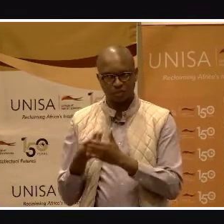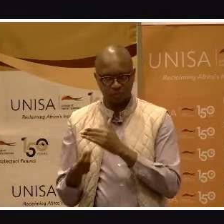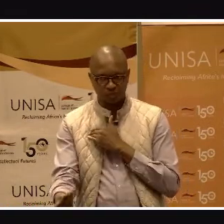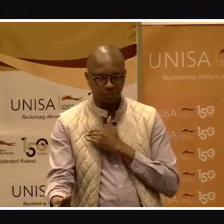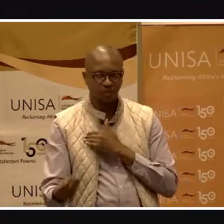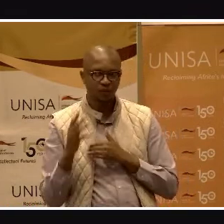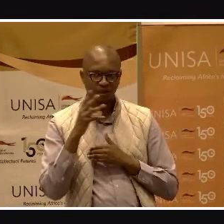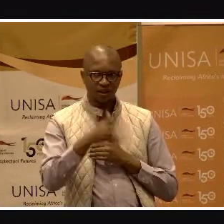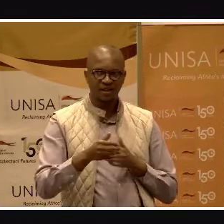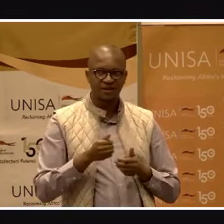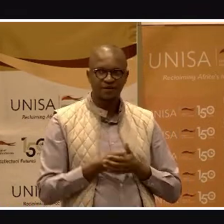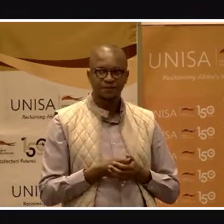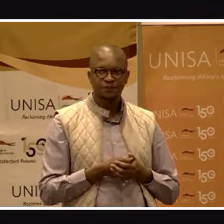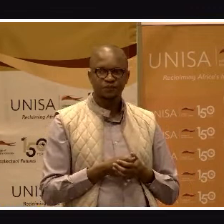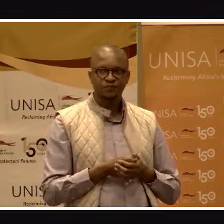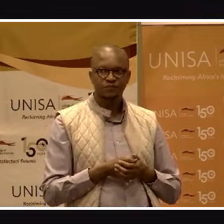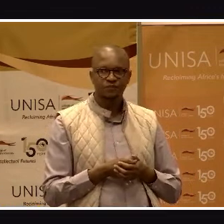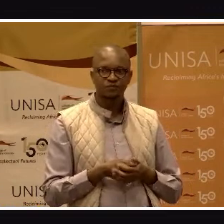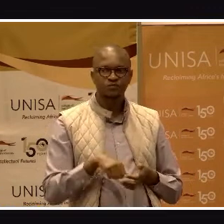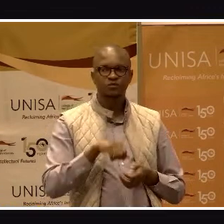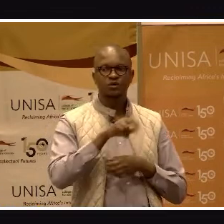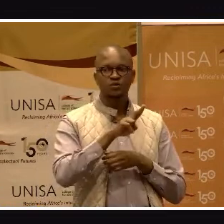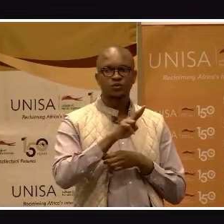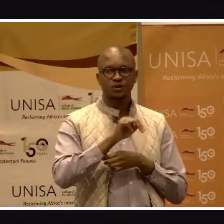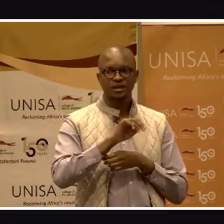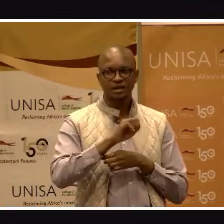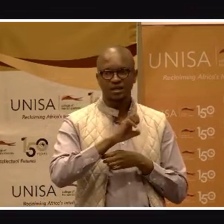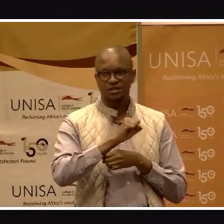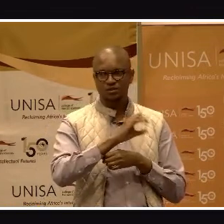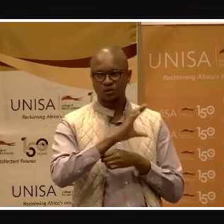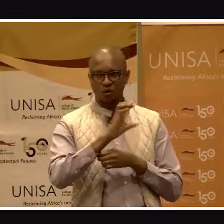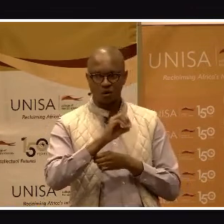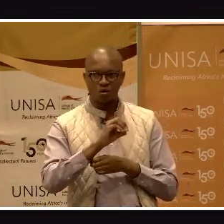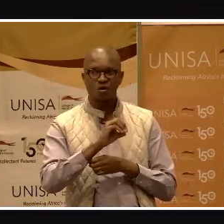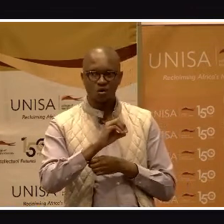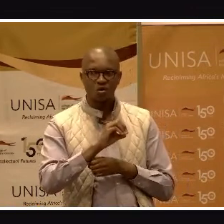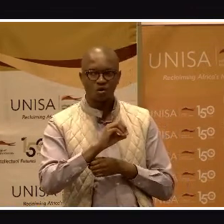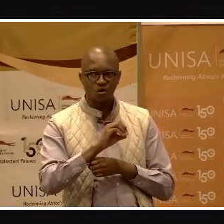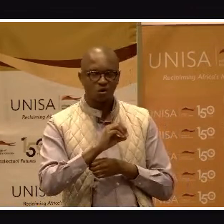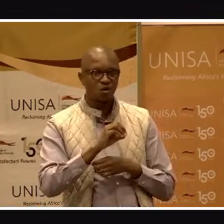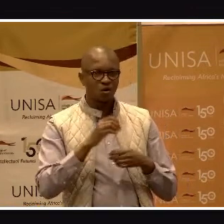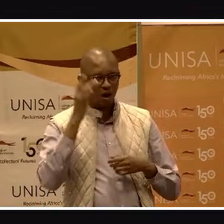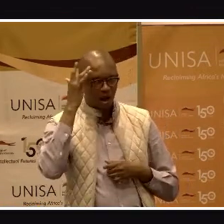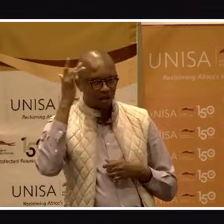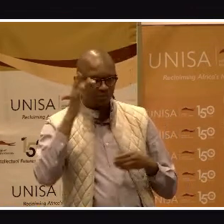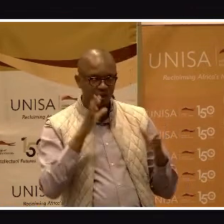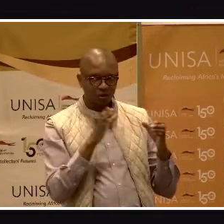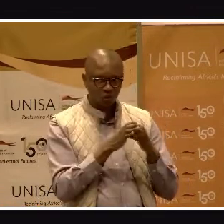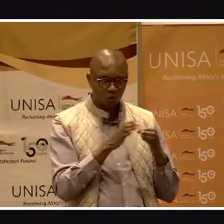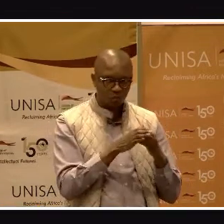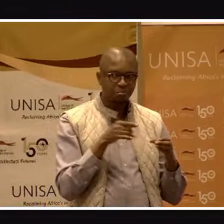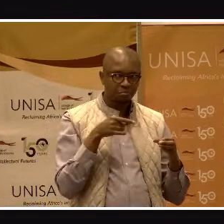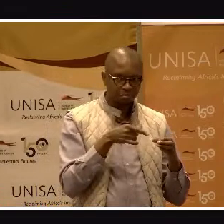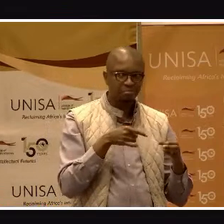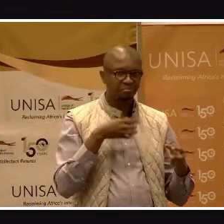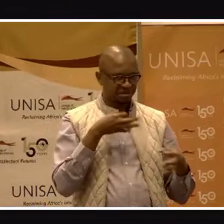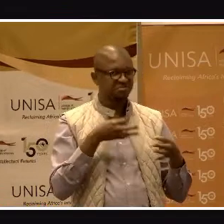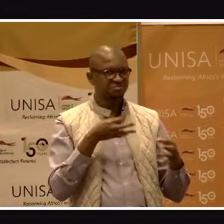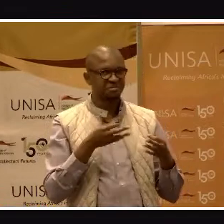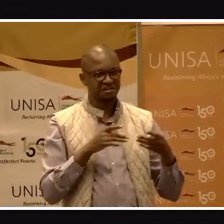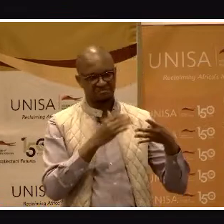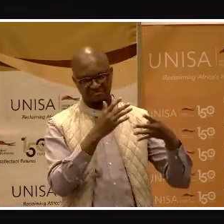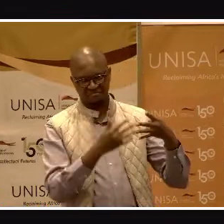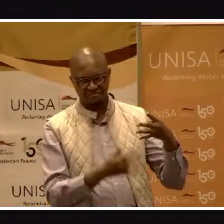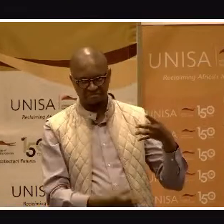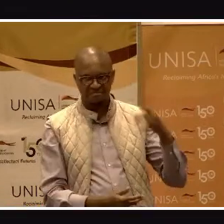can talk about absolute number of speakers. Of course, when you have a small number of group of people, okay, that are speaking the language, that means the graduate